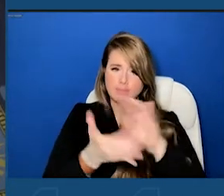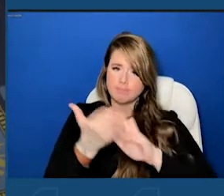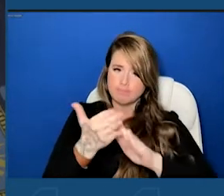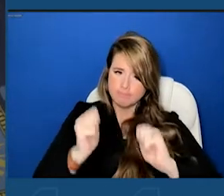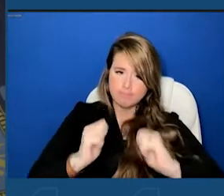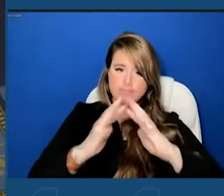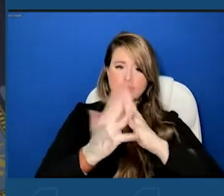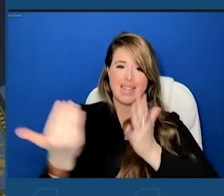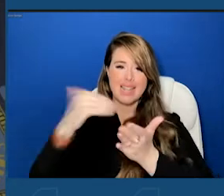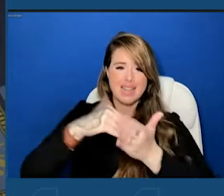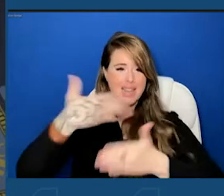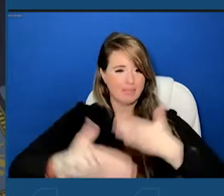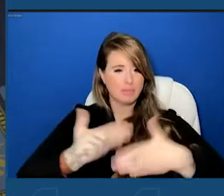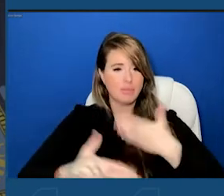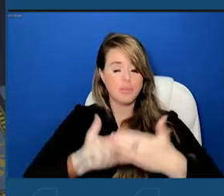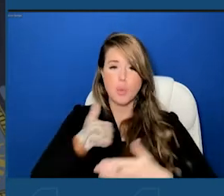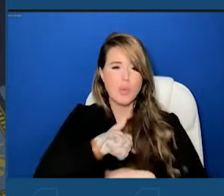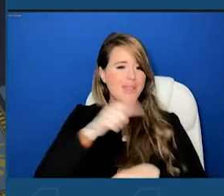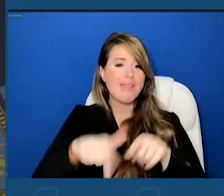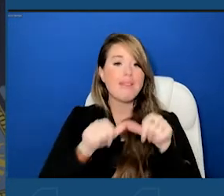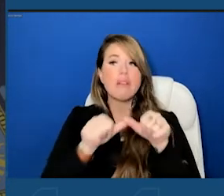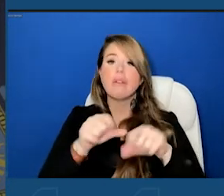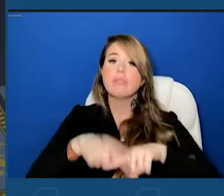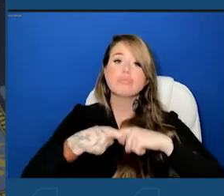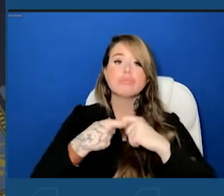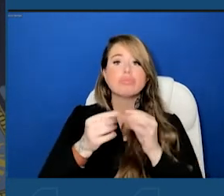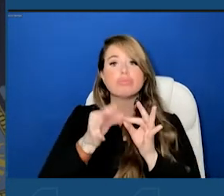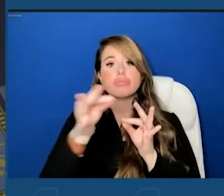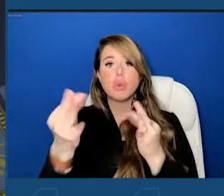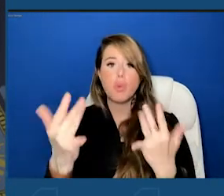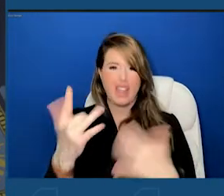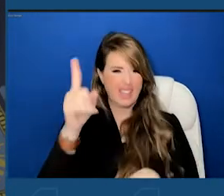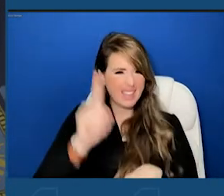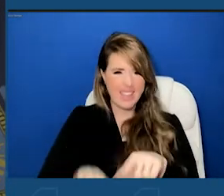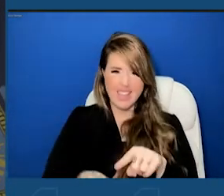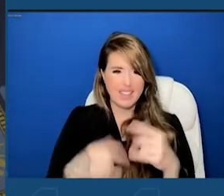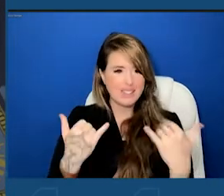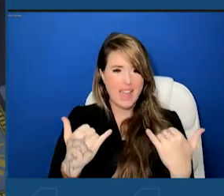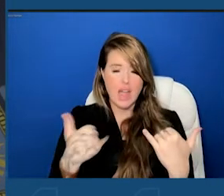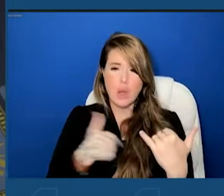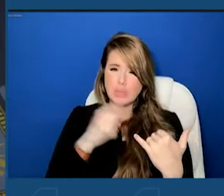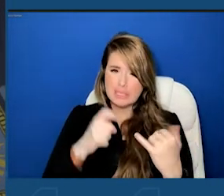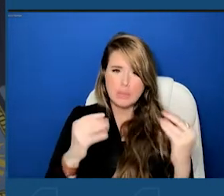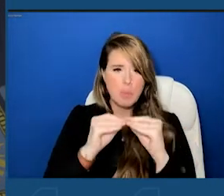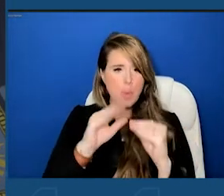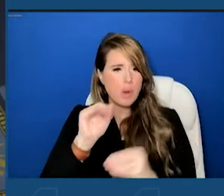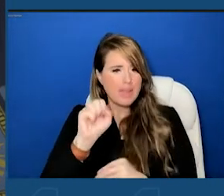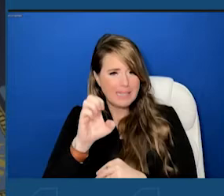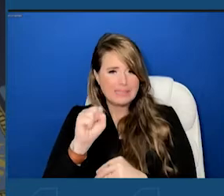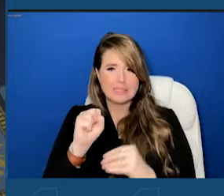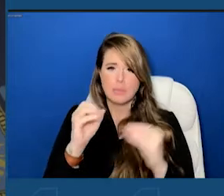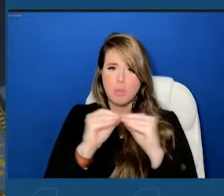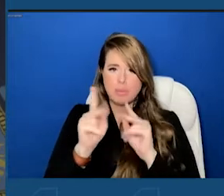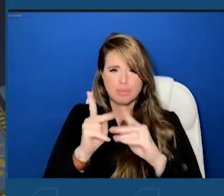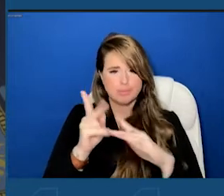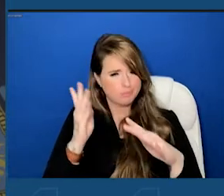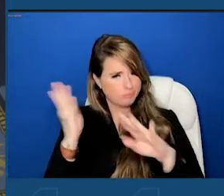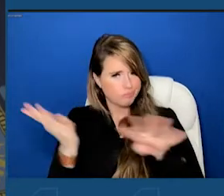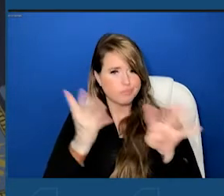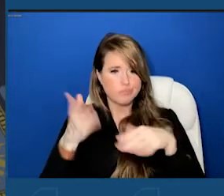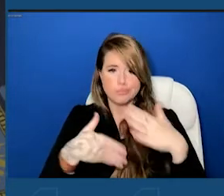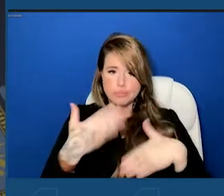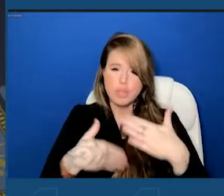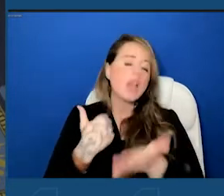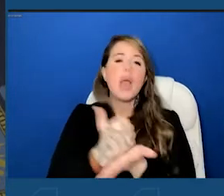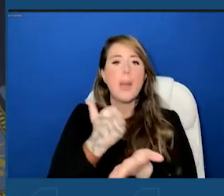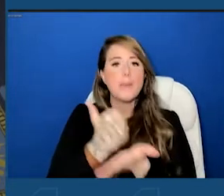not sustainable to be at the rate we are. We have to get more cases through the system, and helping our courts and our prosecutors